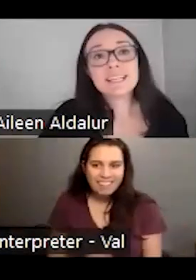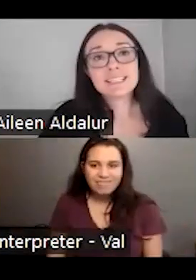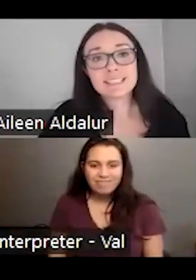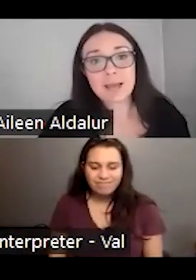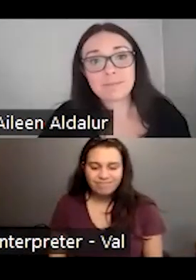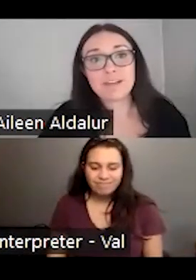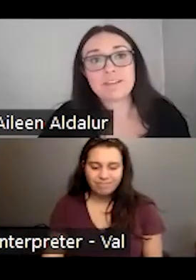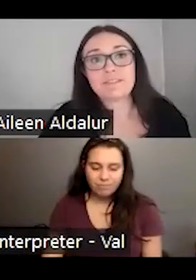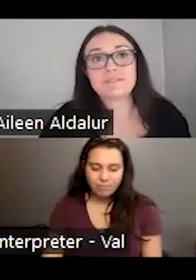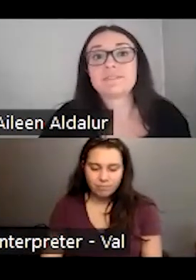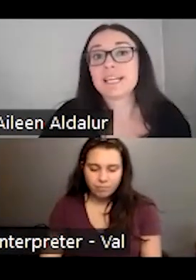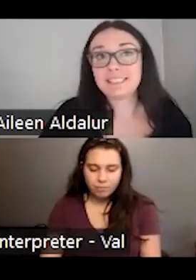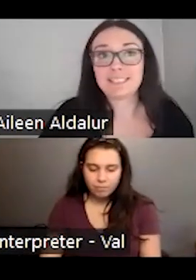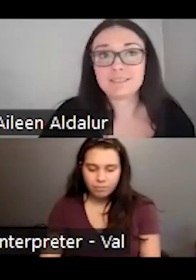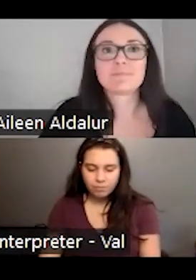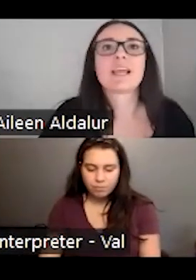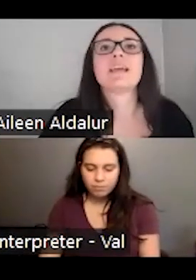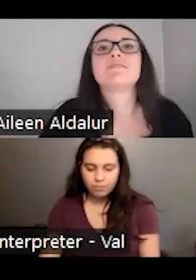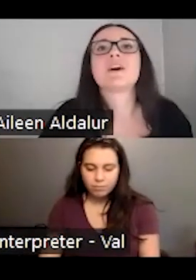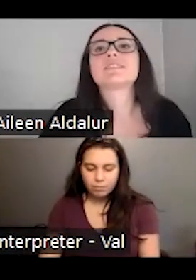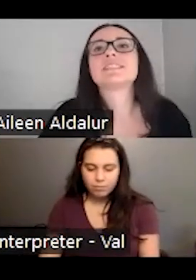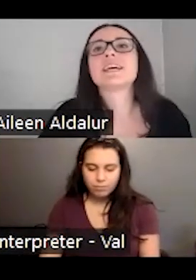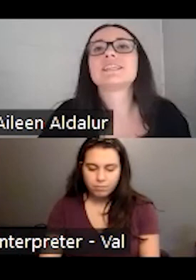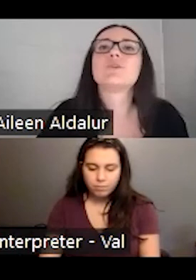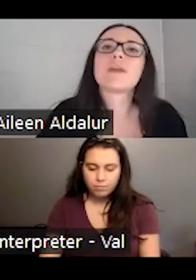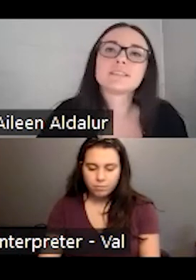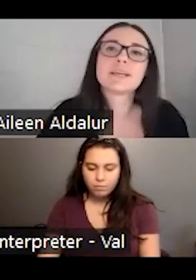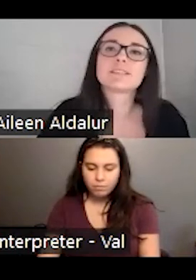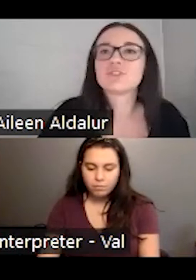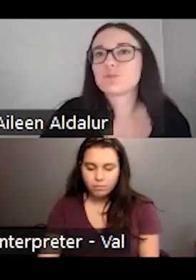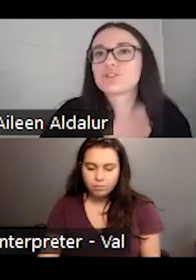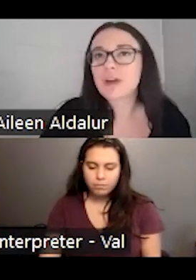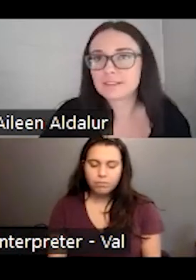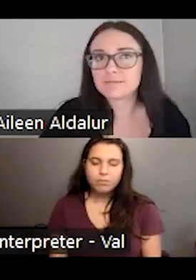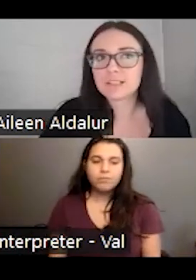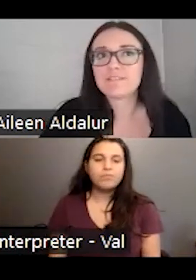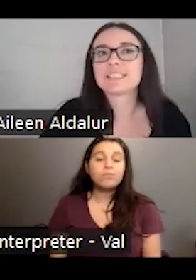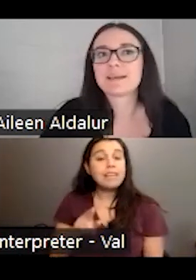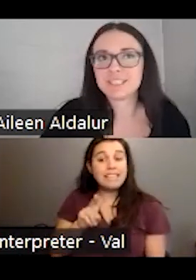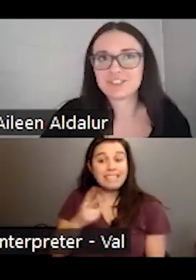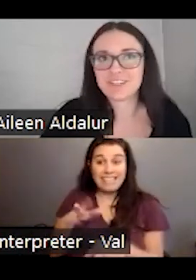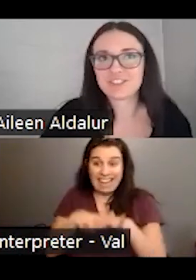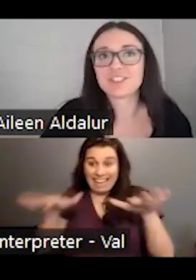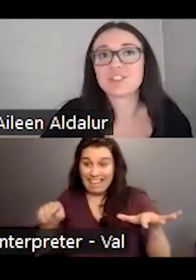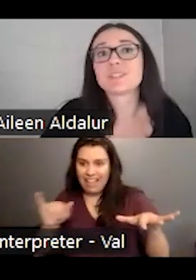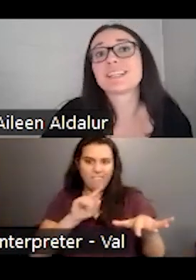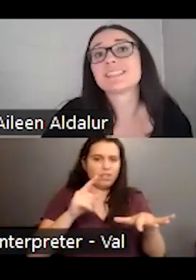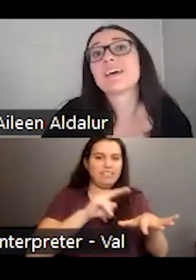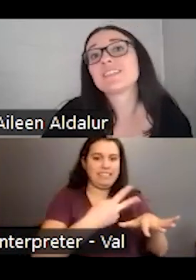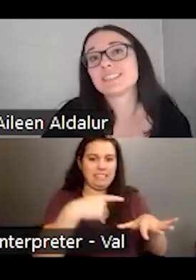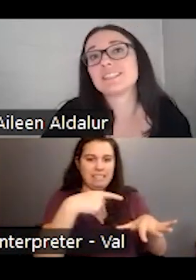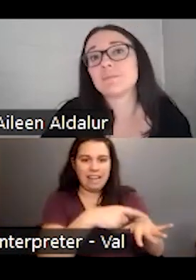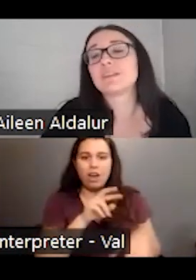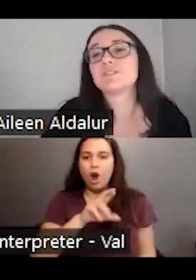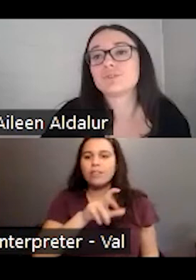The second step of testing involves conducting a randomized controlled trial of the adaptive intervention to assess